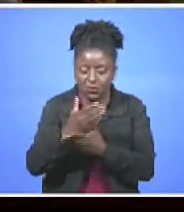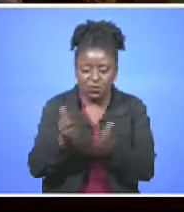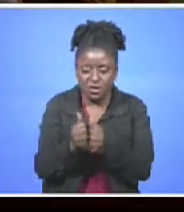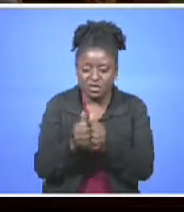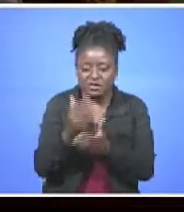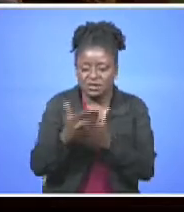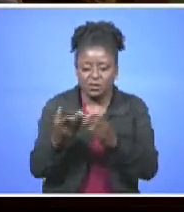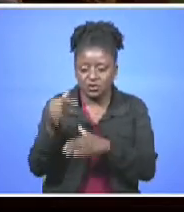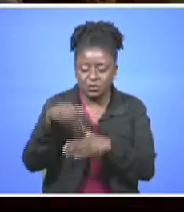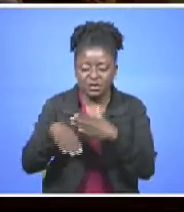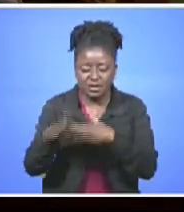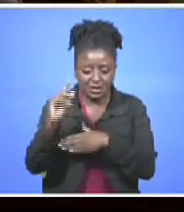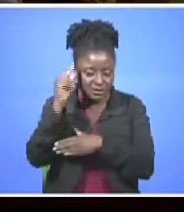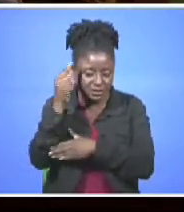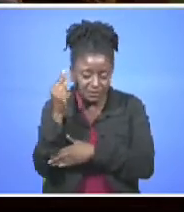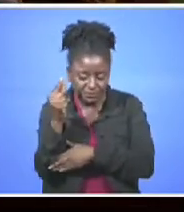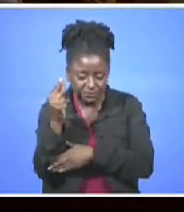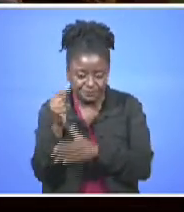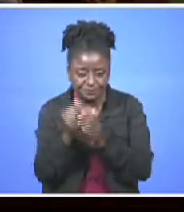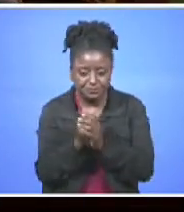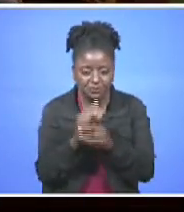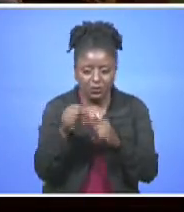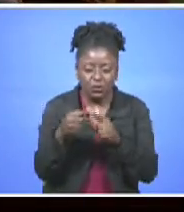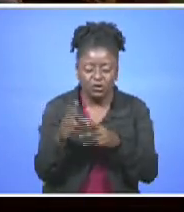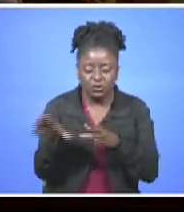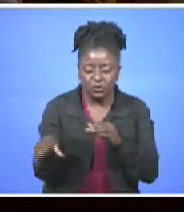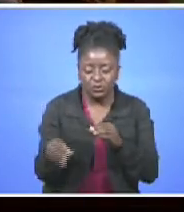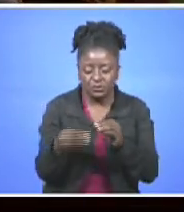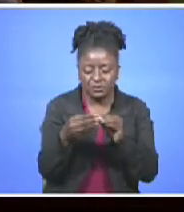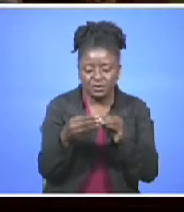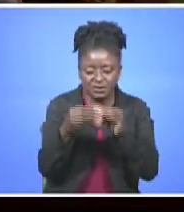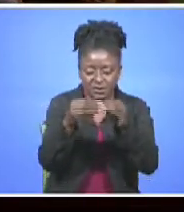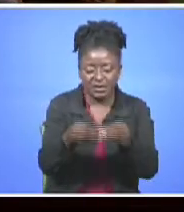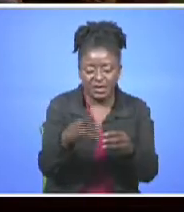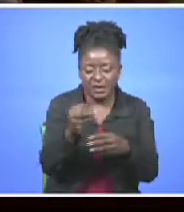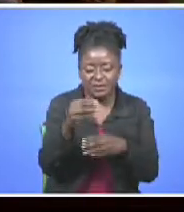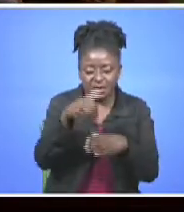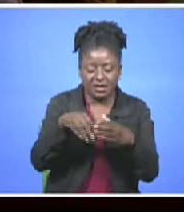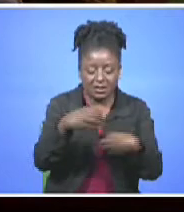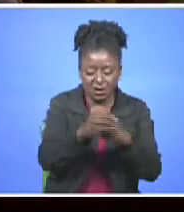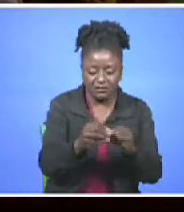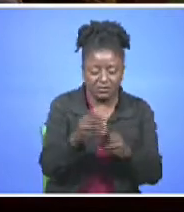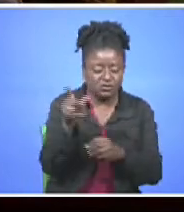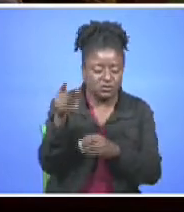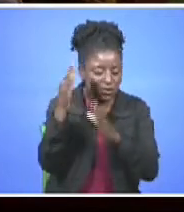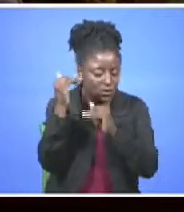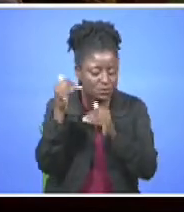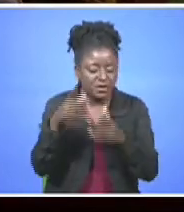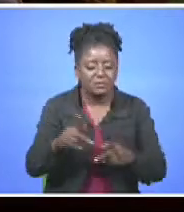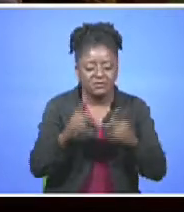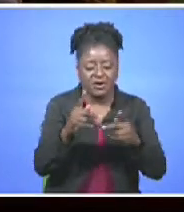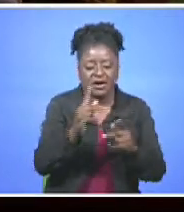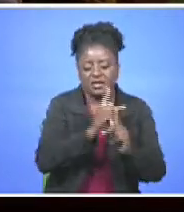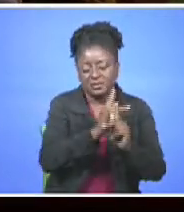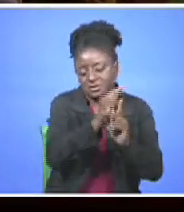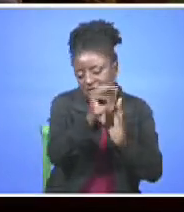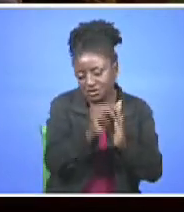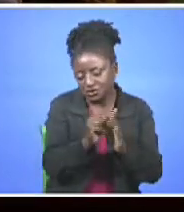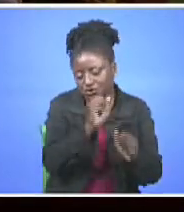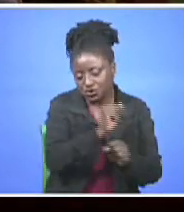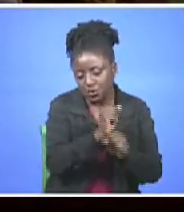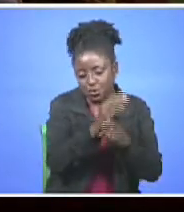in office. But when you put them in office, you would hope that they would provide the kind of protection that workers really need. And